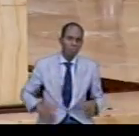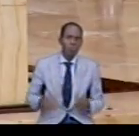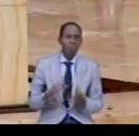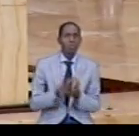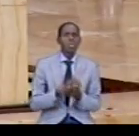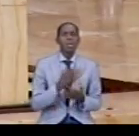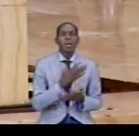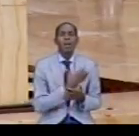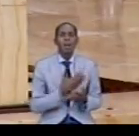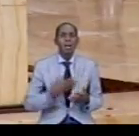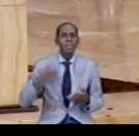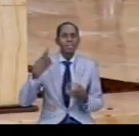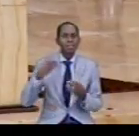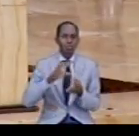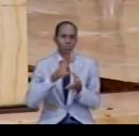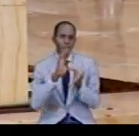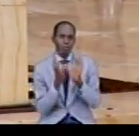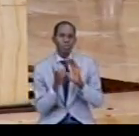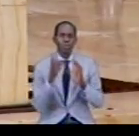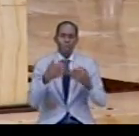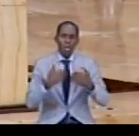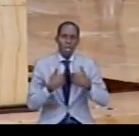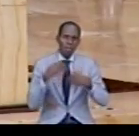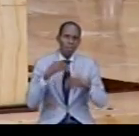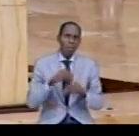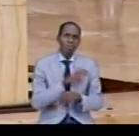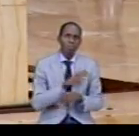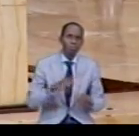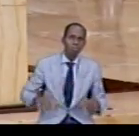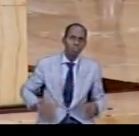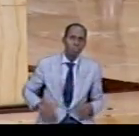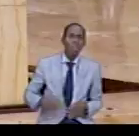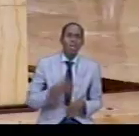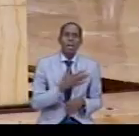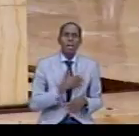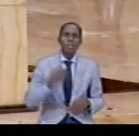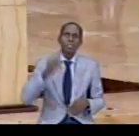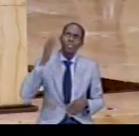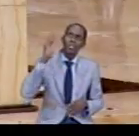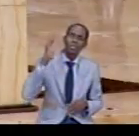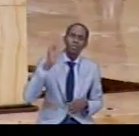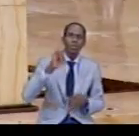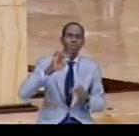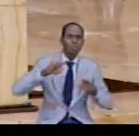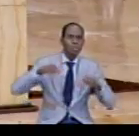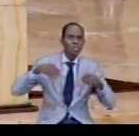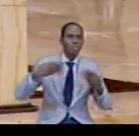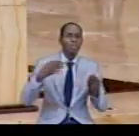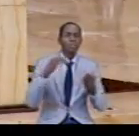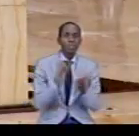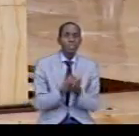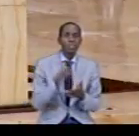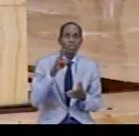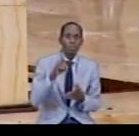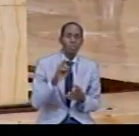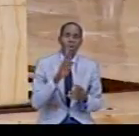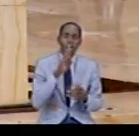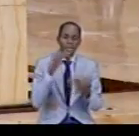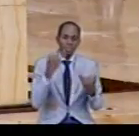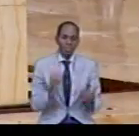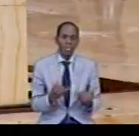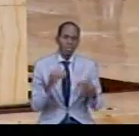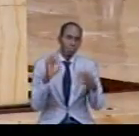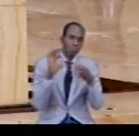and the conversion you add in Christ and the testimony you gave that will belong to Christ